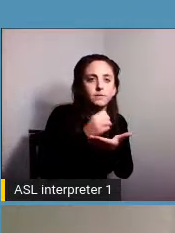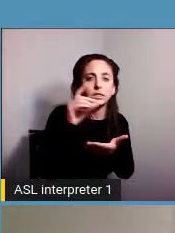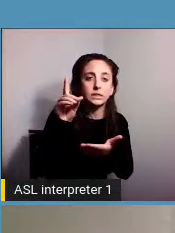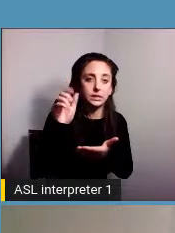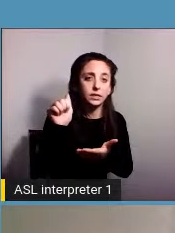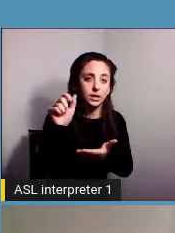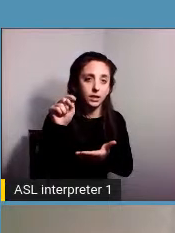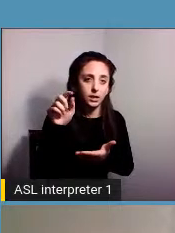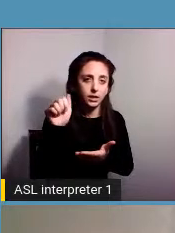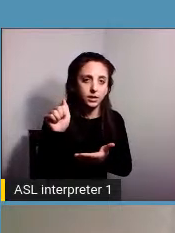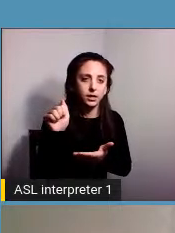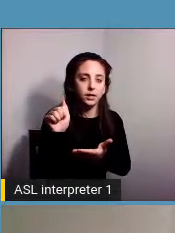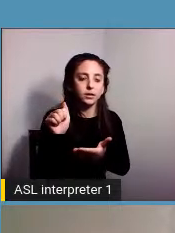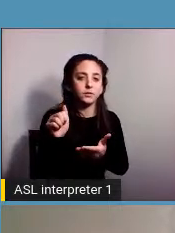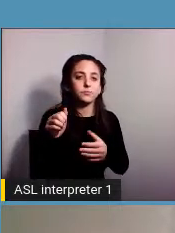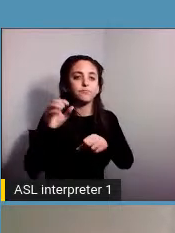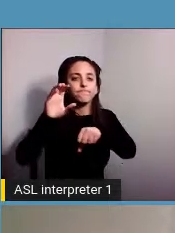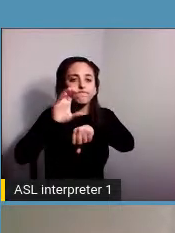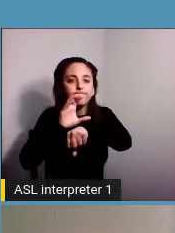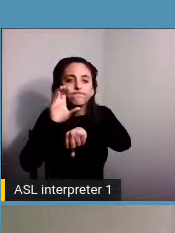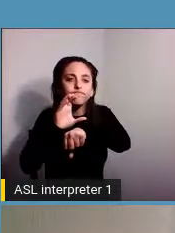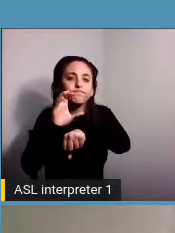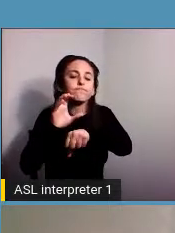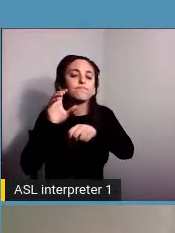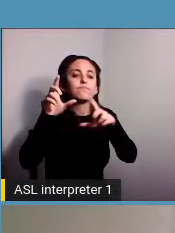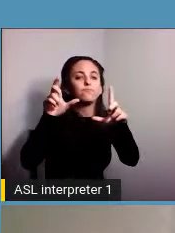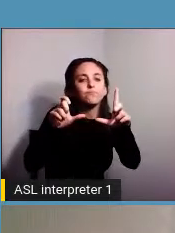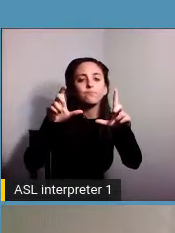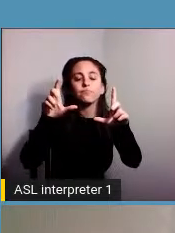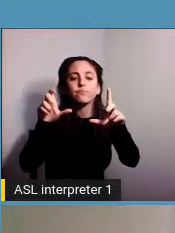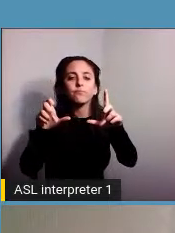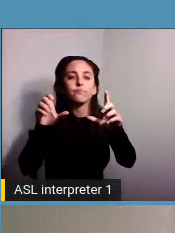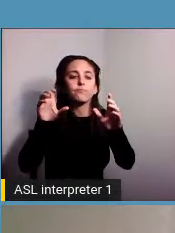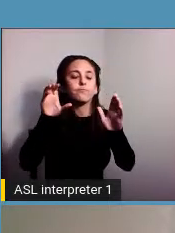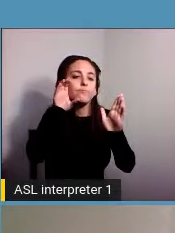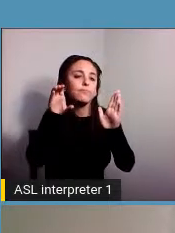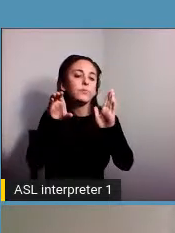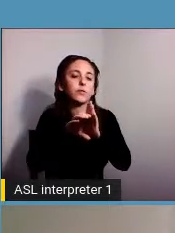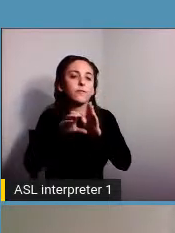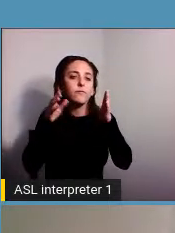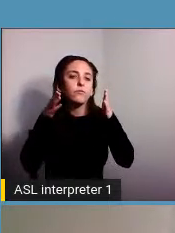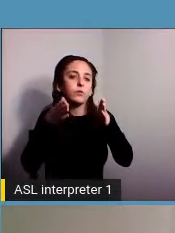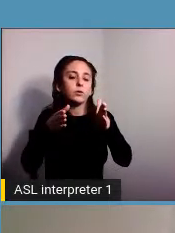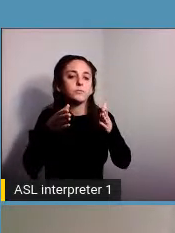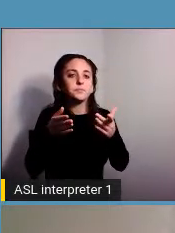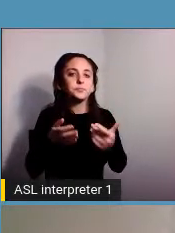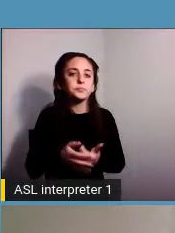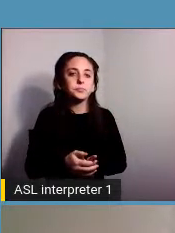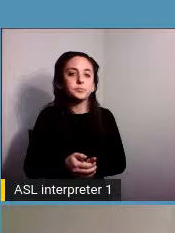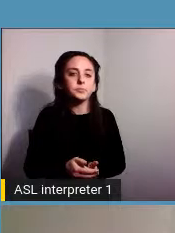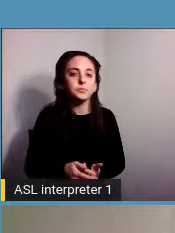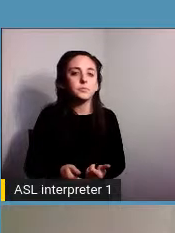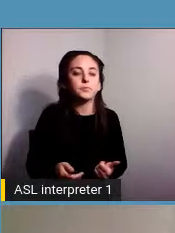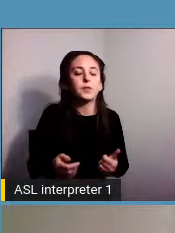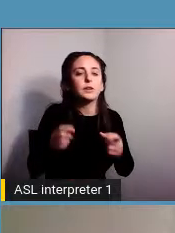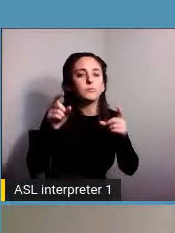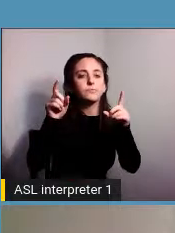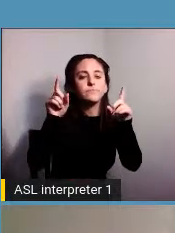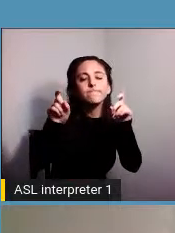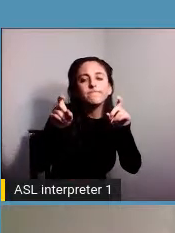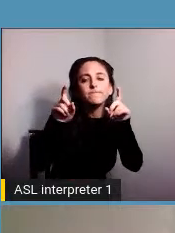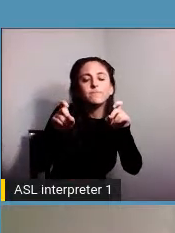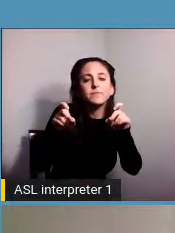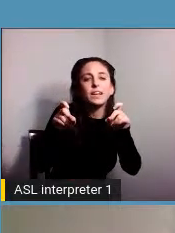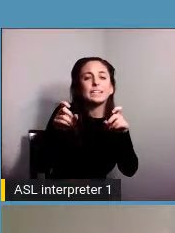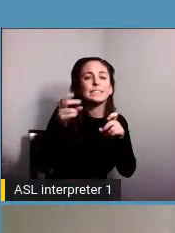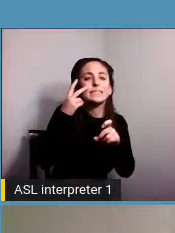about computational photography-based imaging. And we're testing right now, release candidate, and we expect the release to